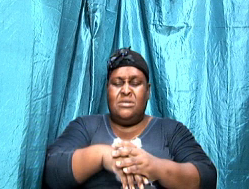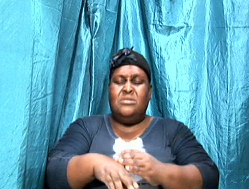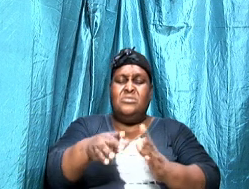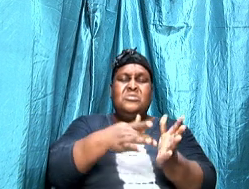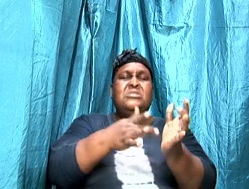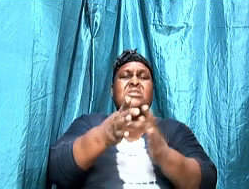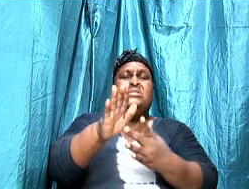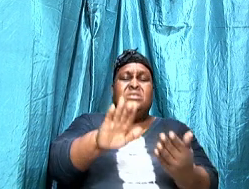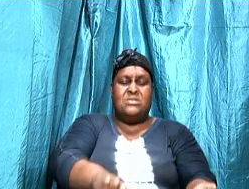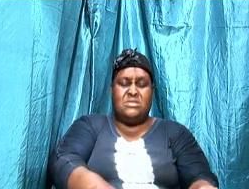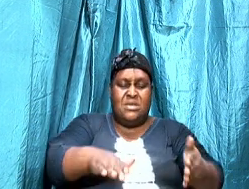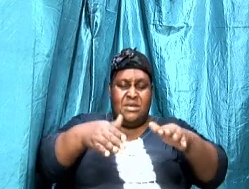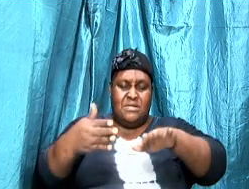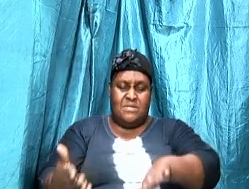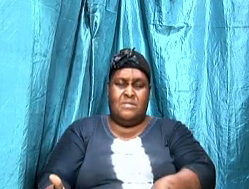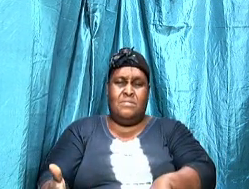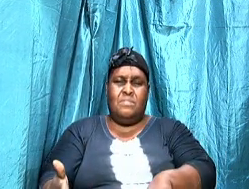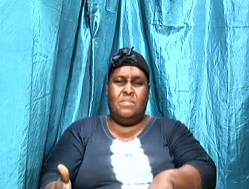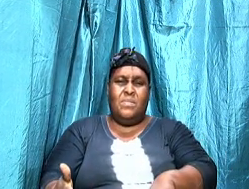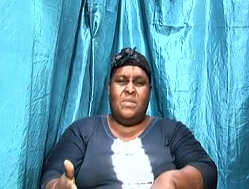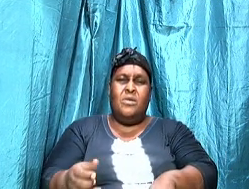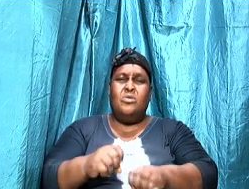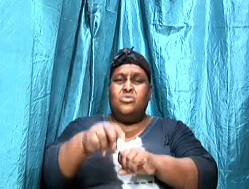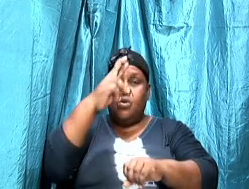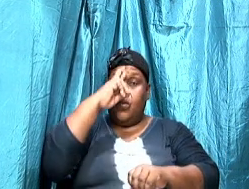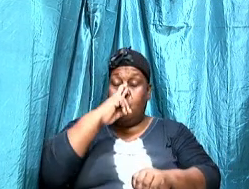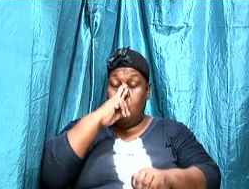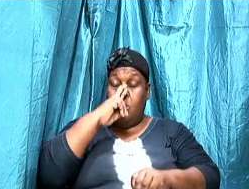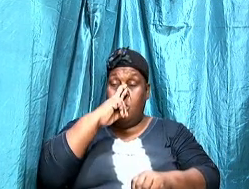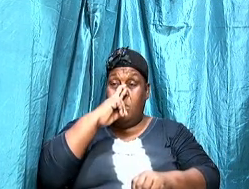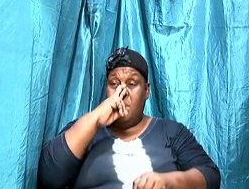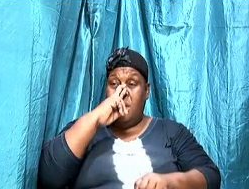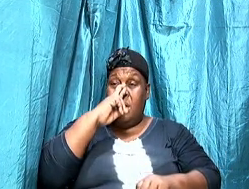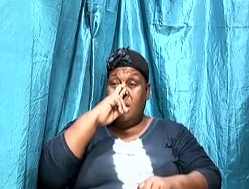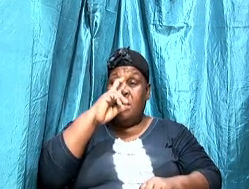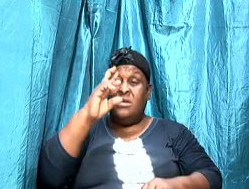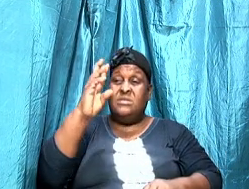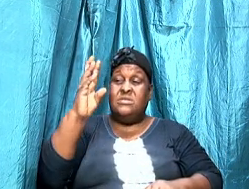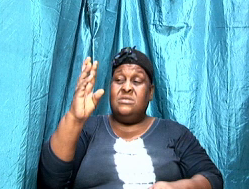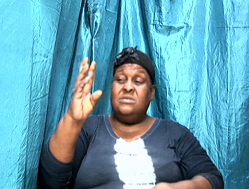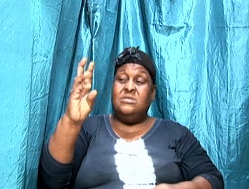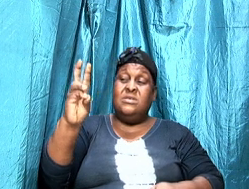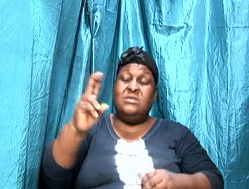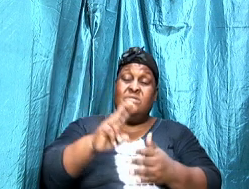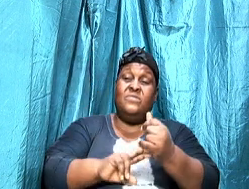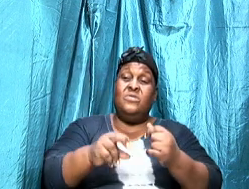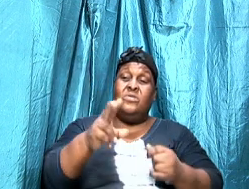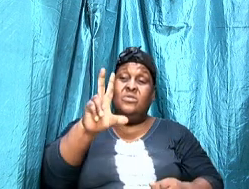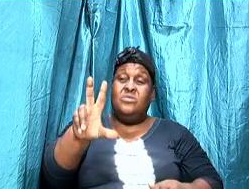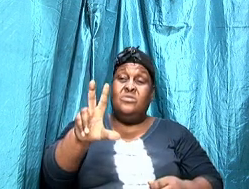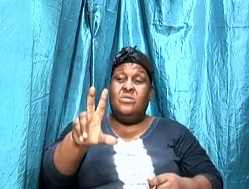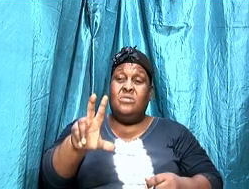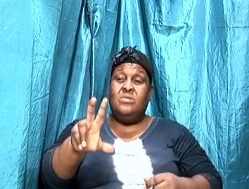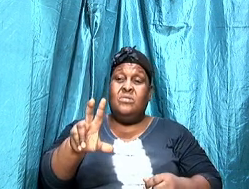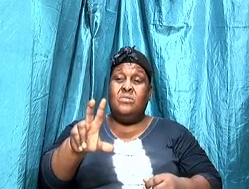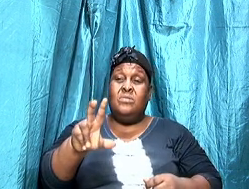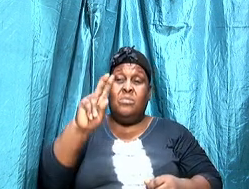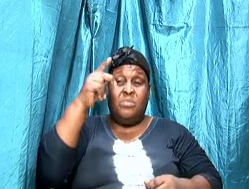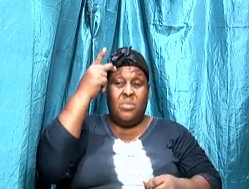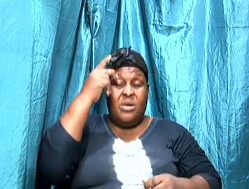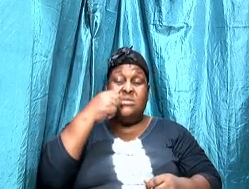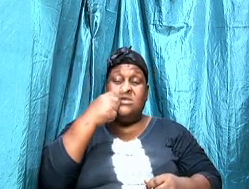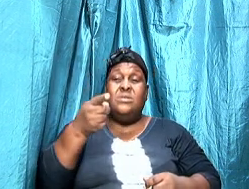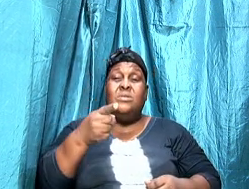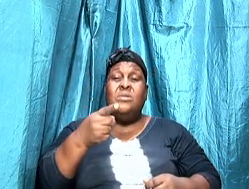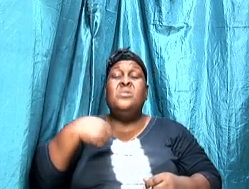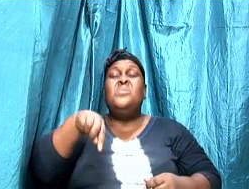death. So Romans 6 and verse 3, Paul says that we are baptized into